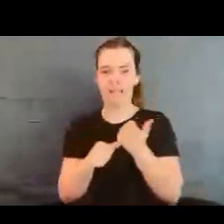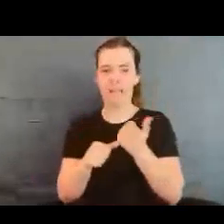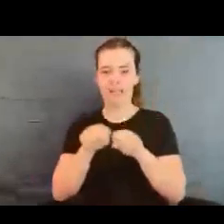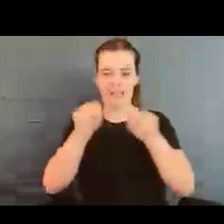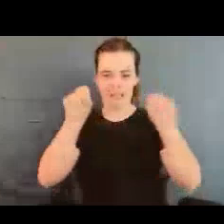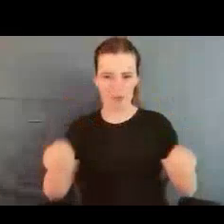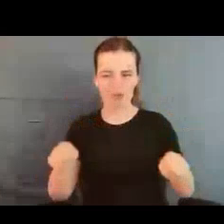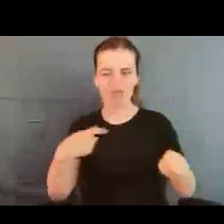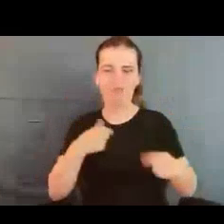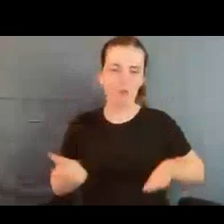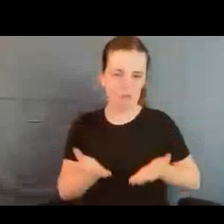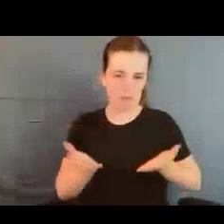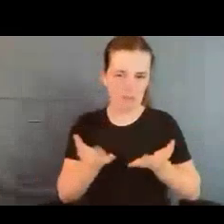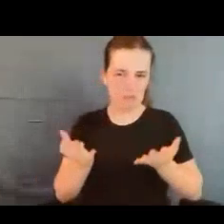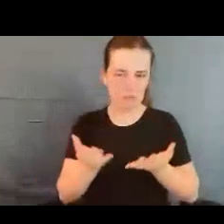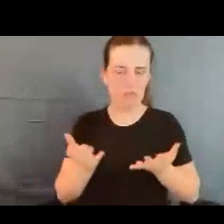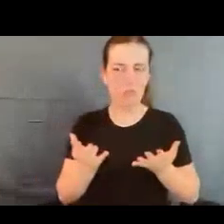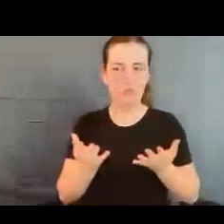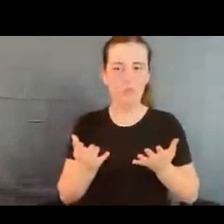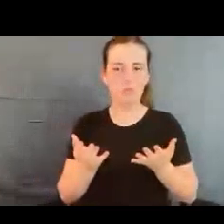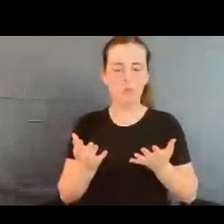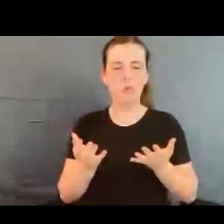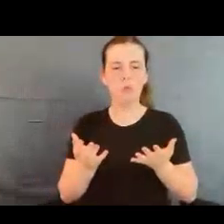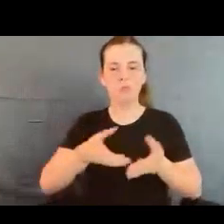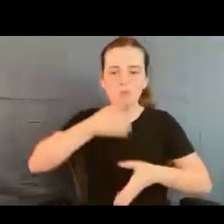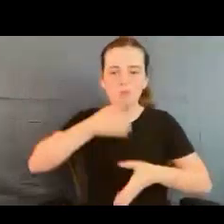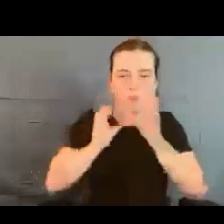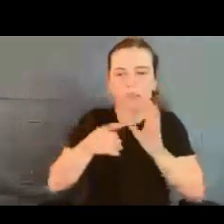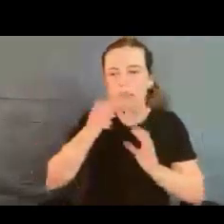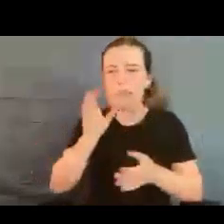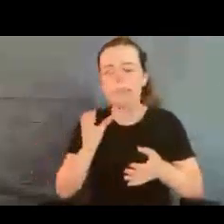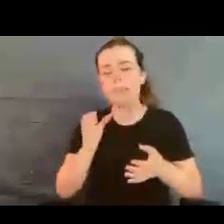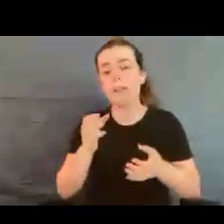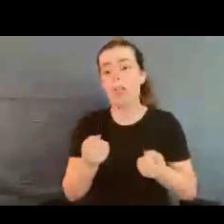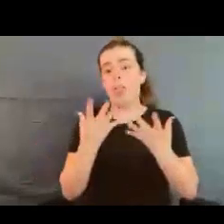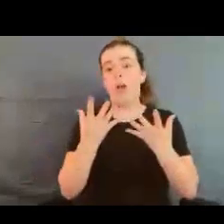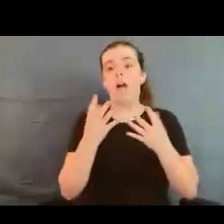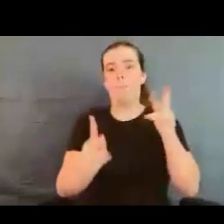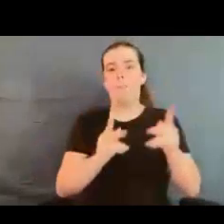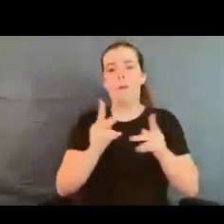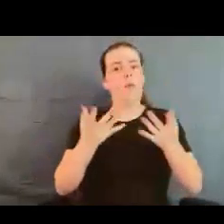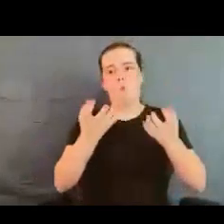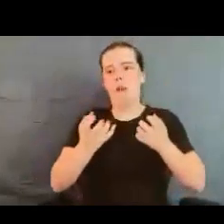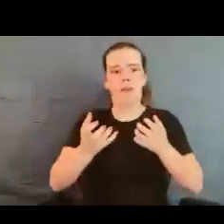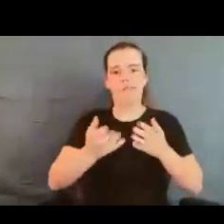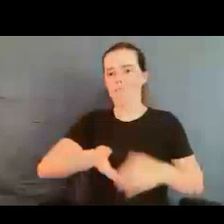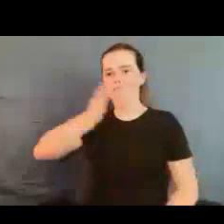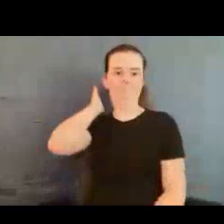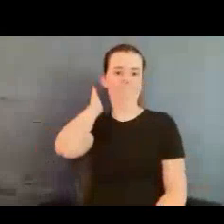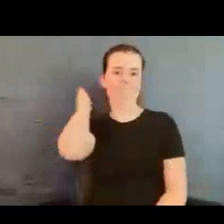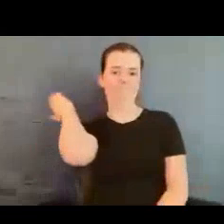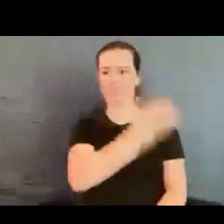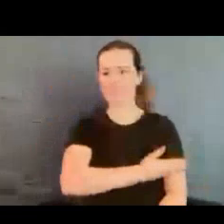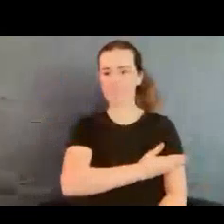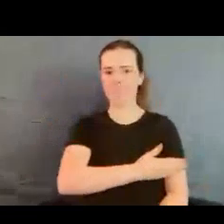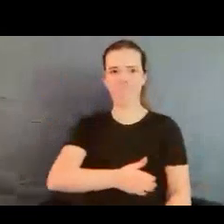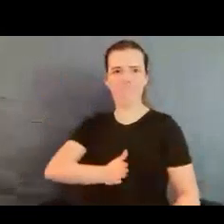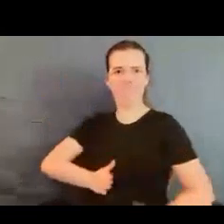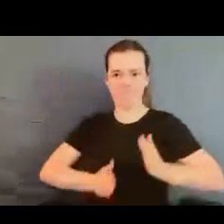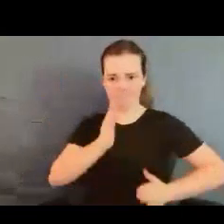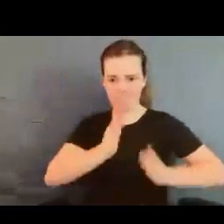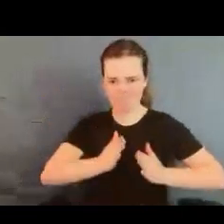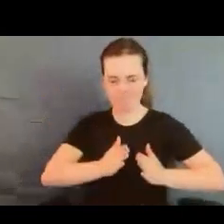encourage people to take advantage of that hydration early on. A lot of people want to like buzz right by it. And if you are solid on your plan, totally get